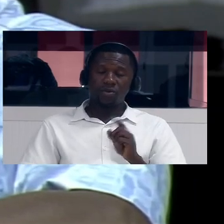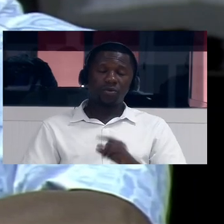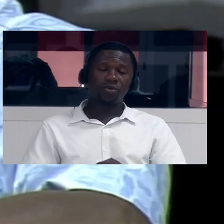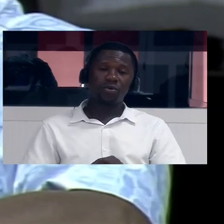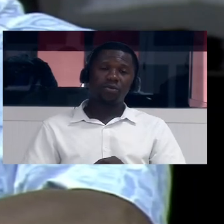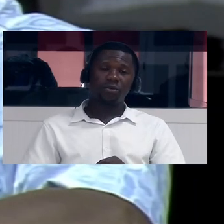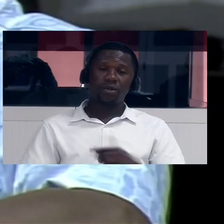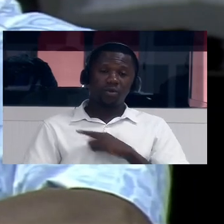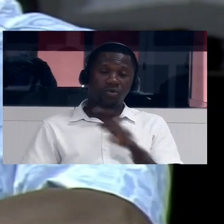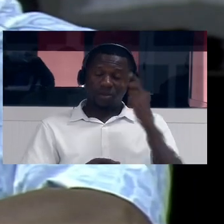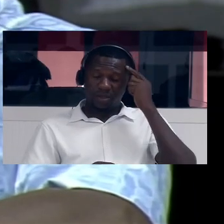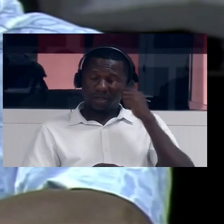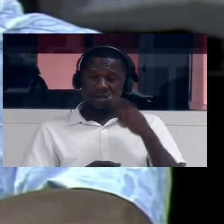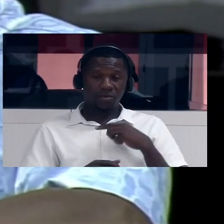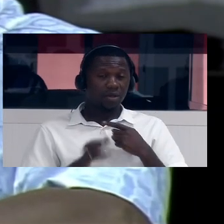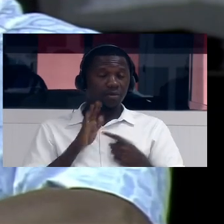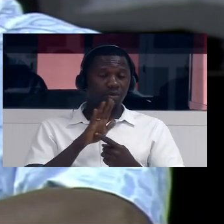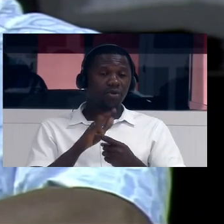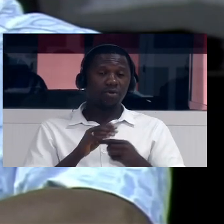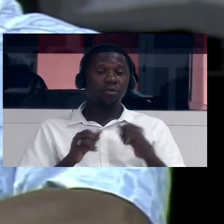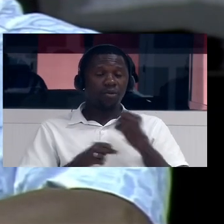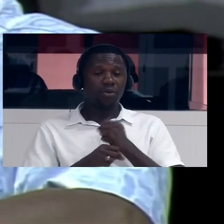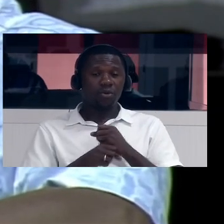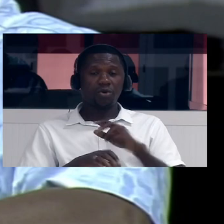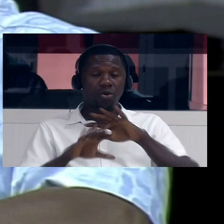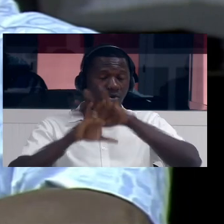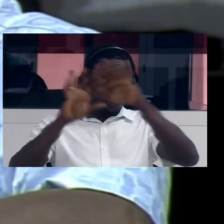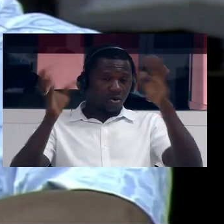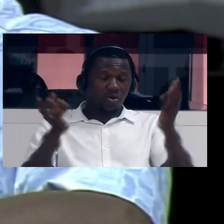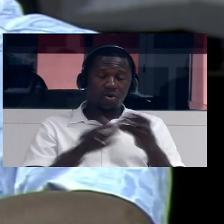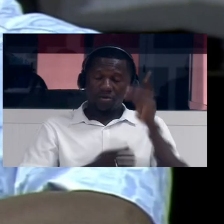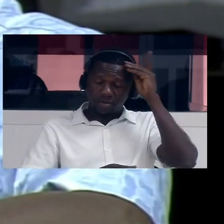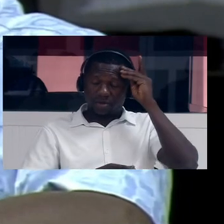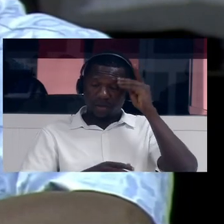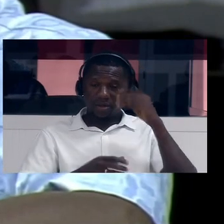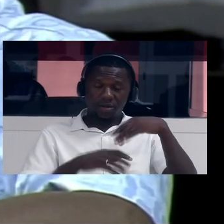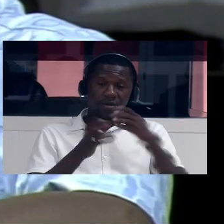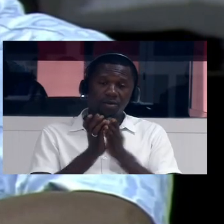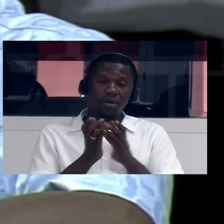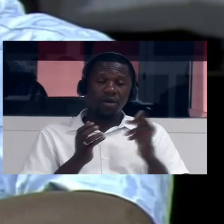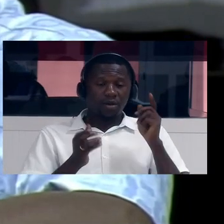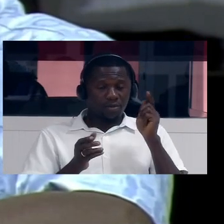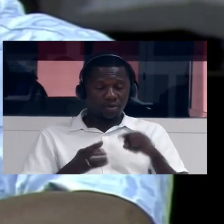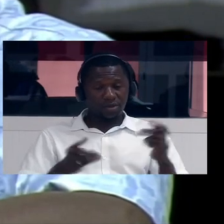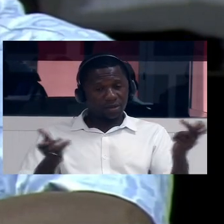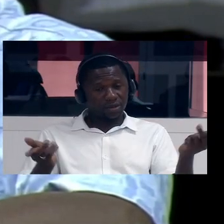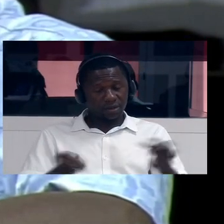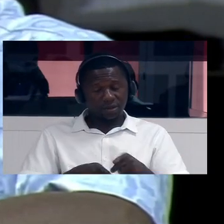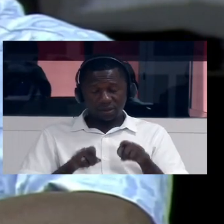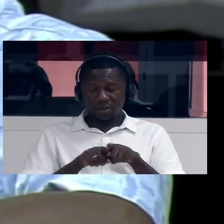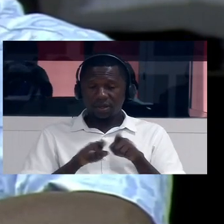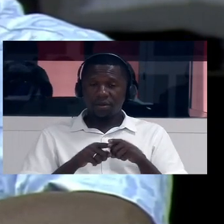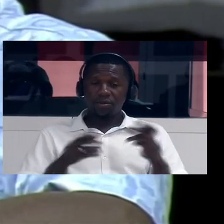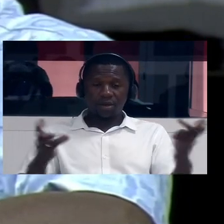in order to ensure that all political parties are put on the same footing they had no problem. Inviting the PDOIS. They had